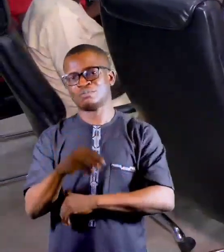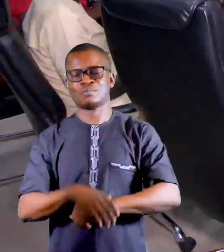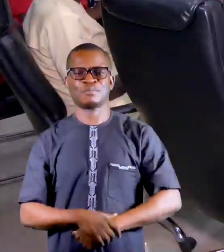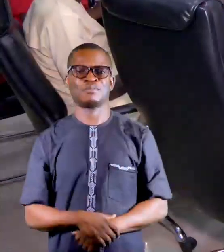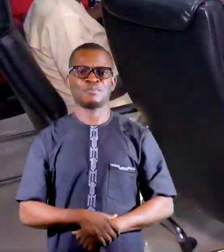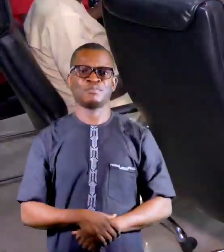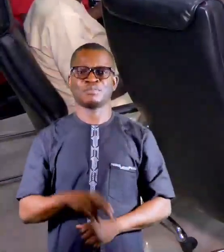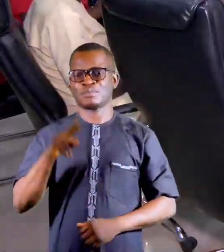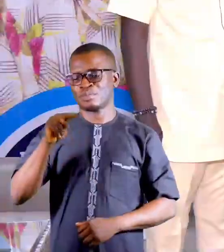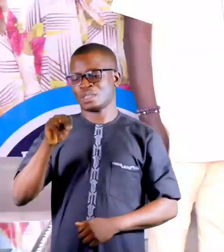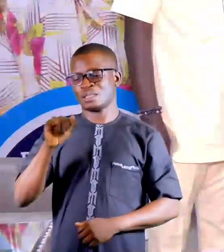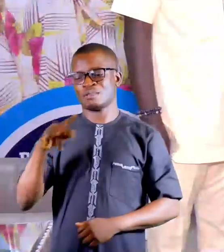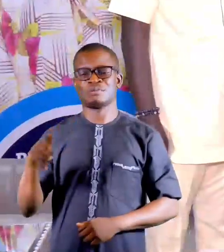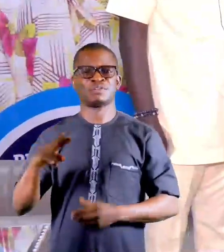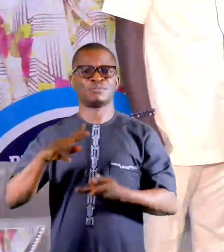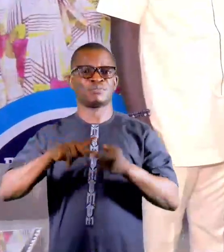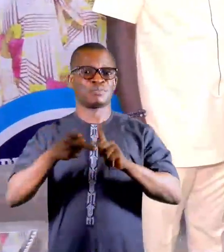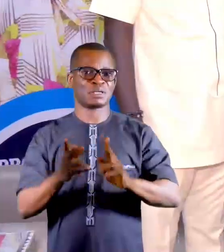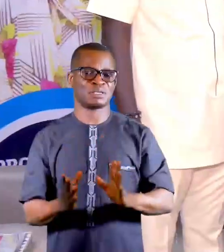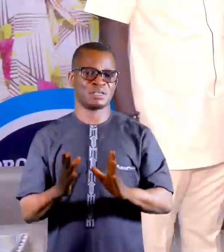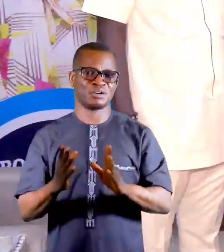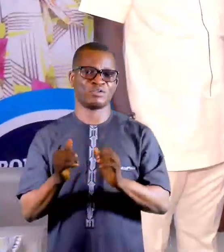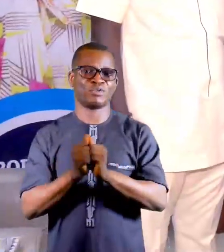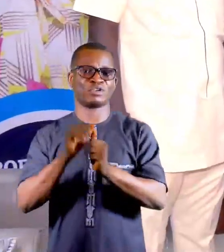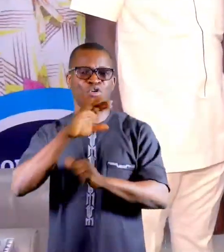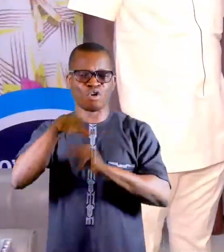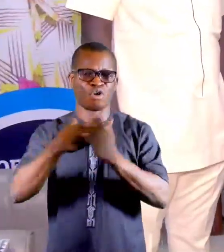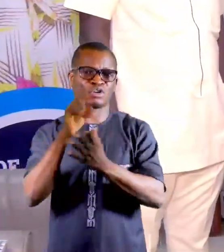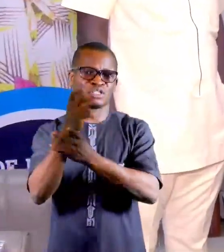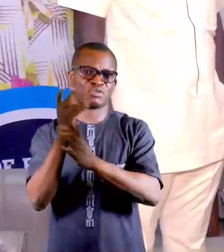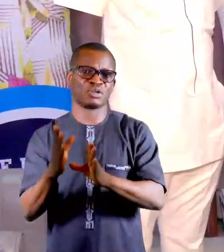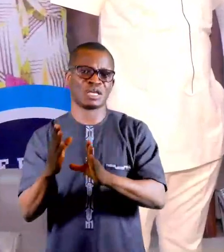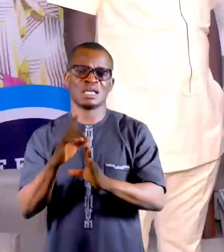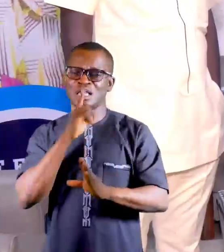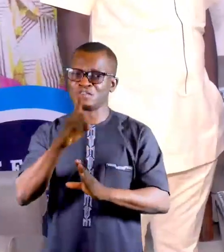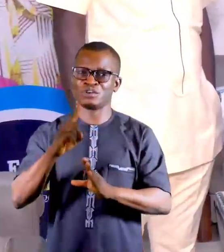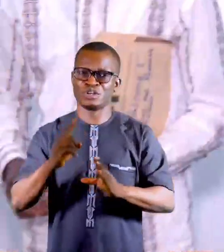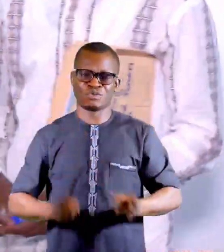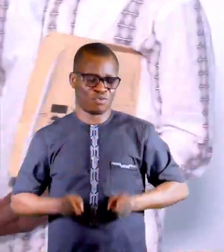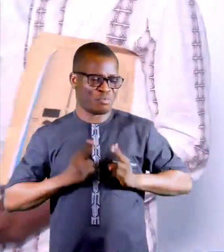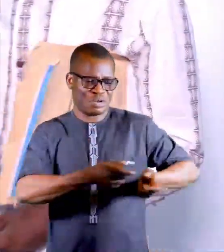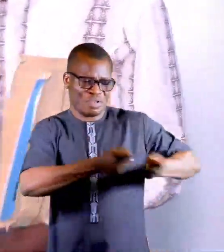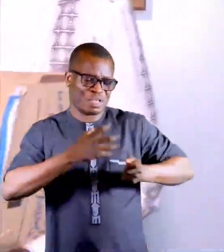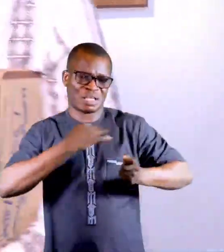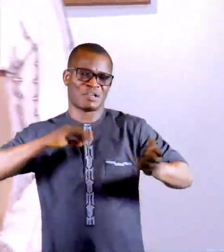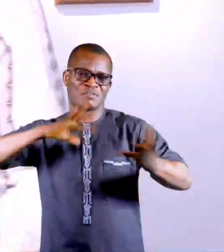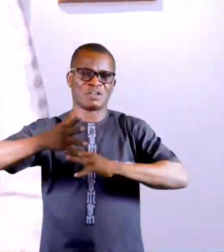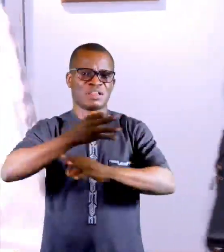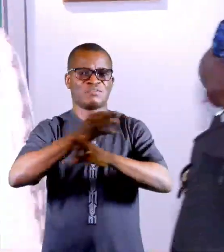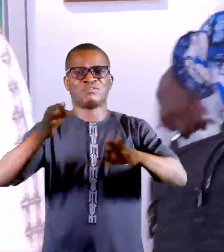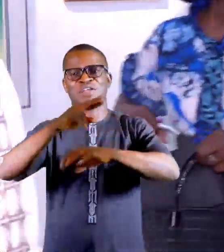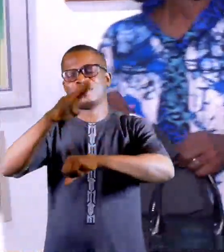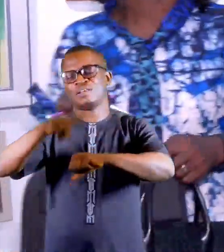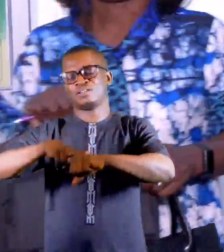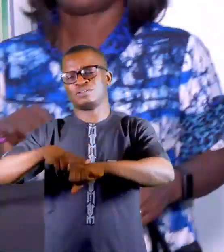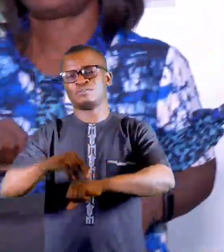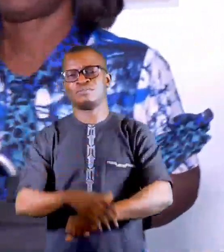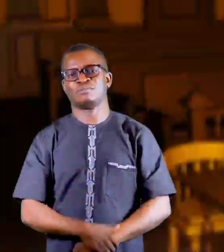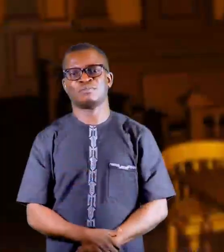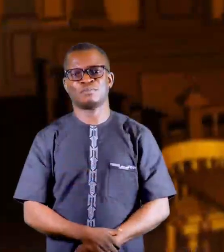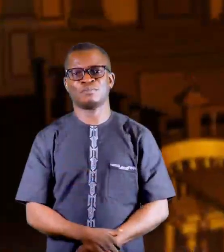Poverty Action. NAPTIP partners with all stakeholders in ensuring a human trafficking and violence-free nation.